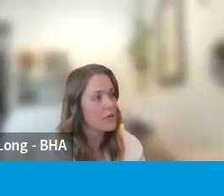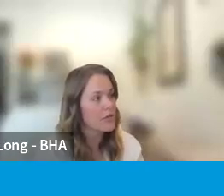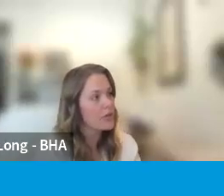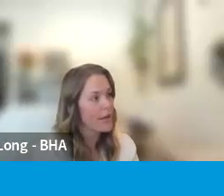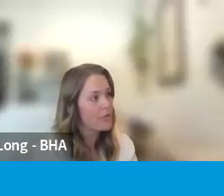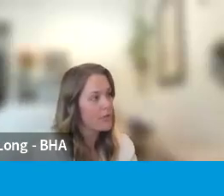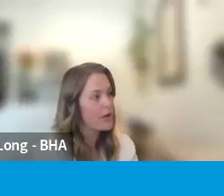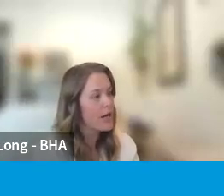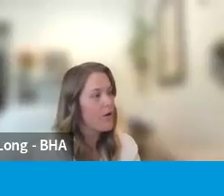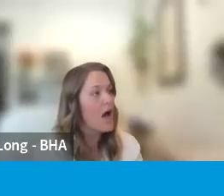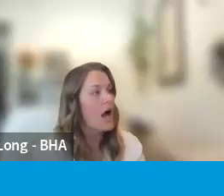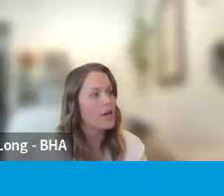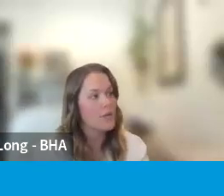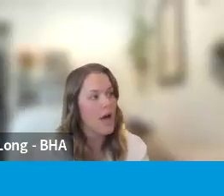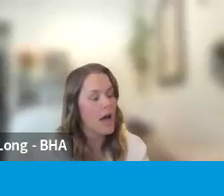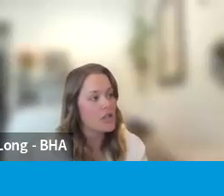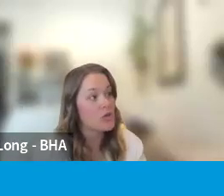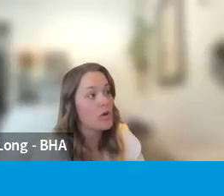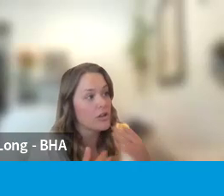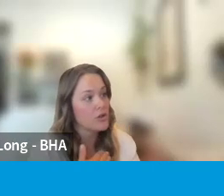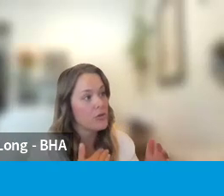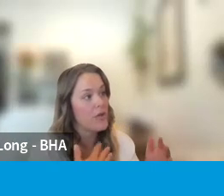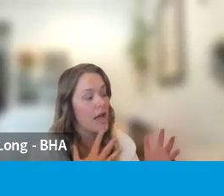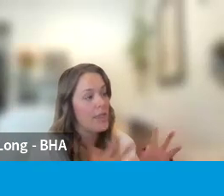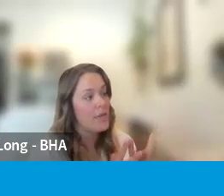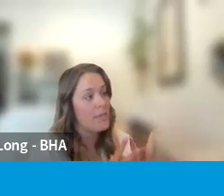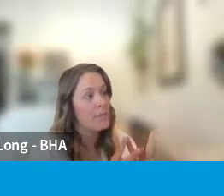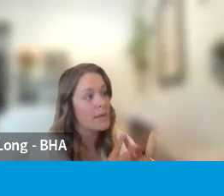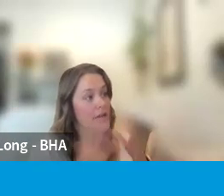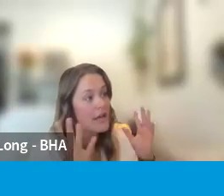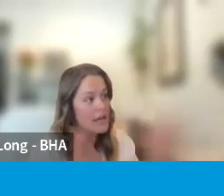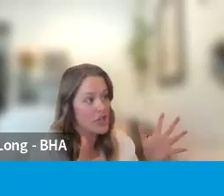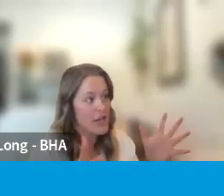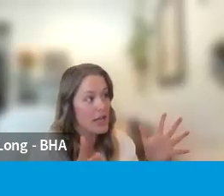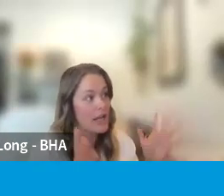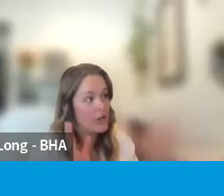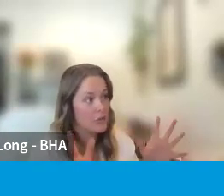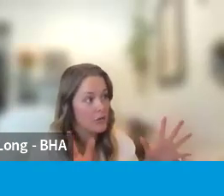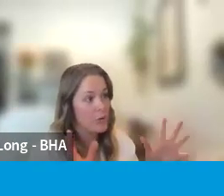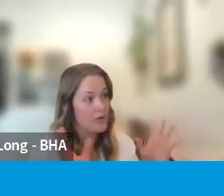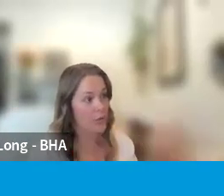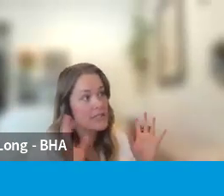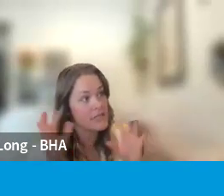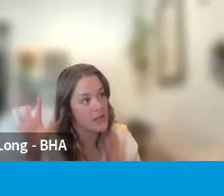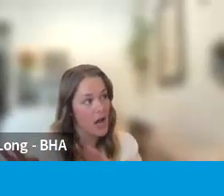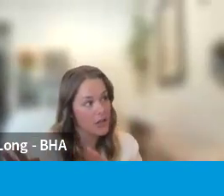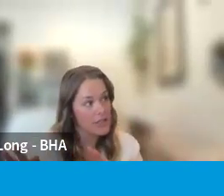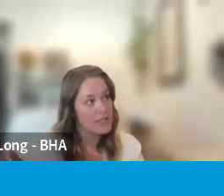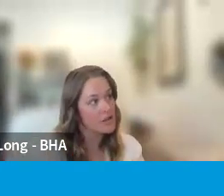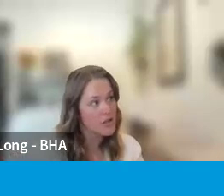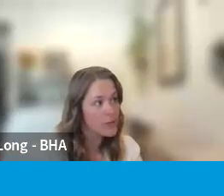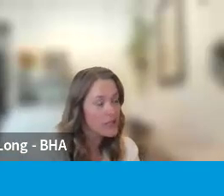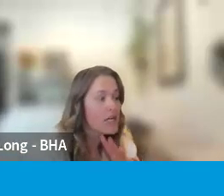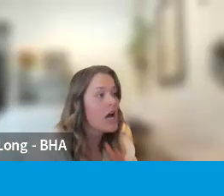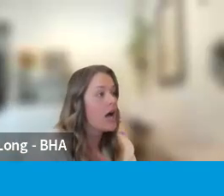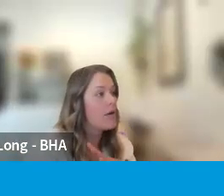that's something within her bandwidth right now. I know that she will include that in the BHA annual report that we submit to Congress